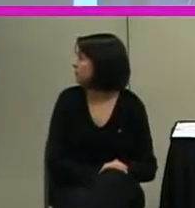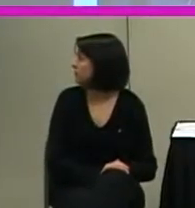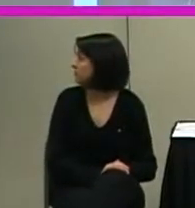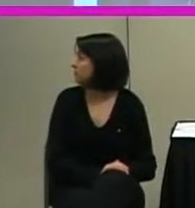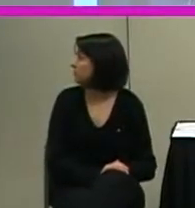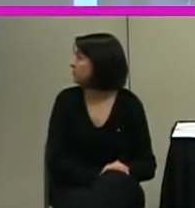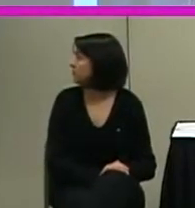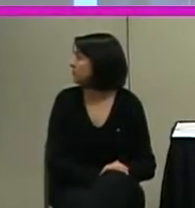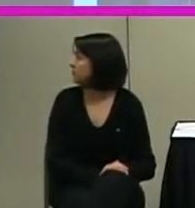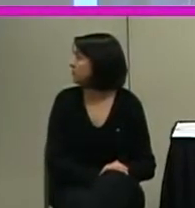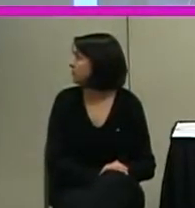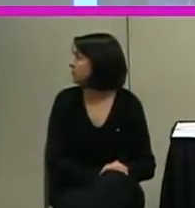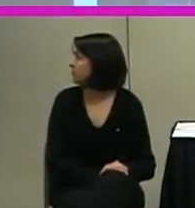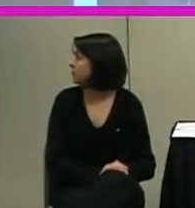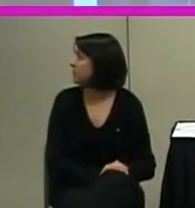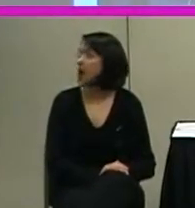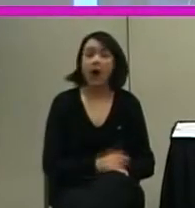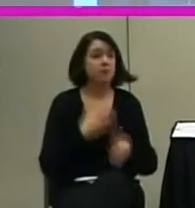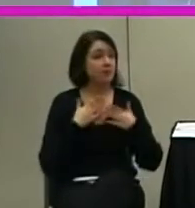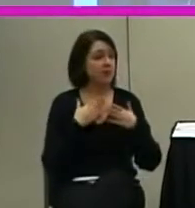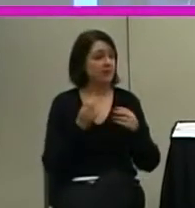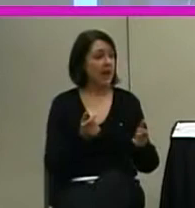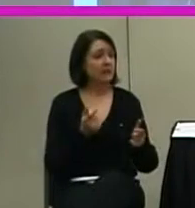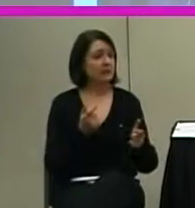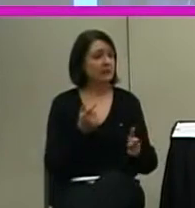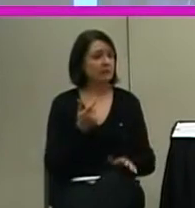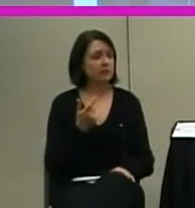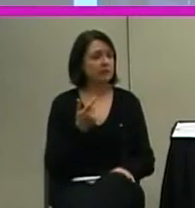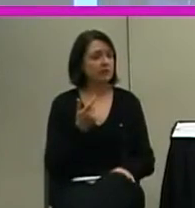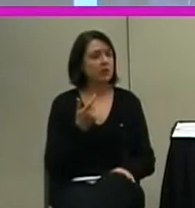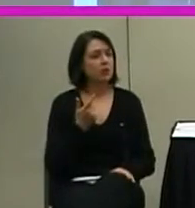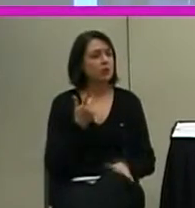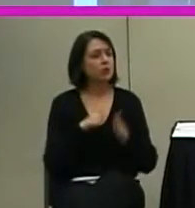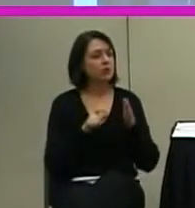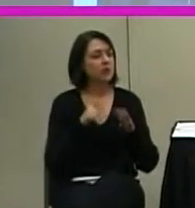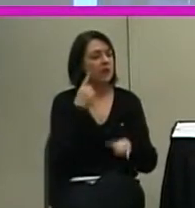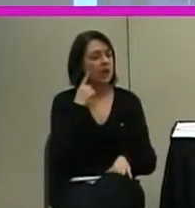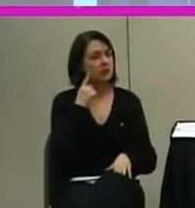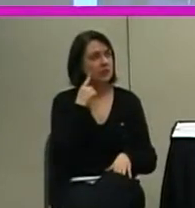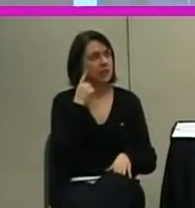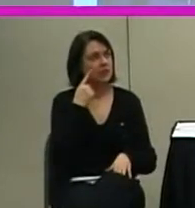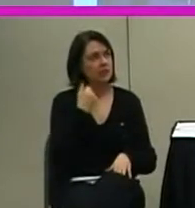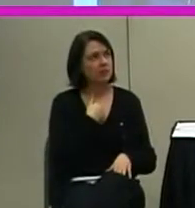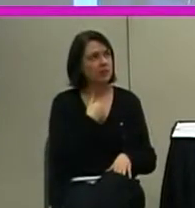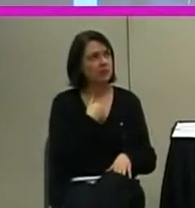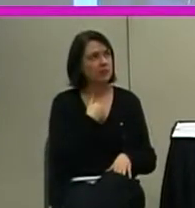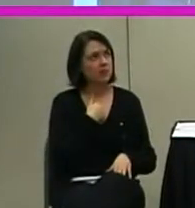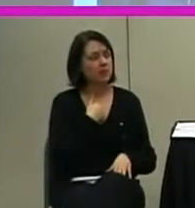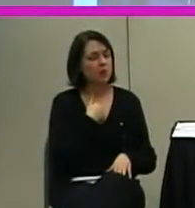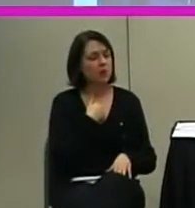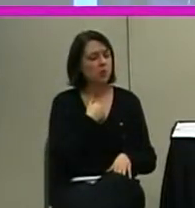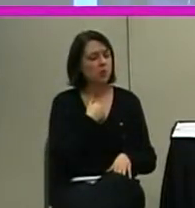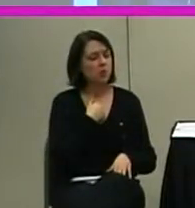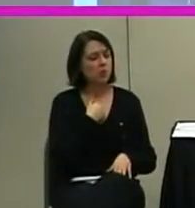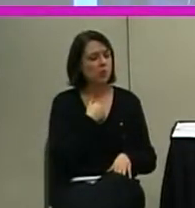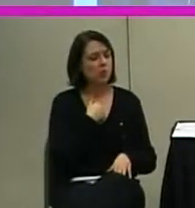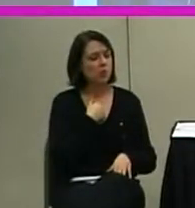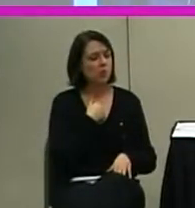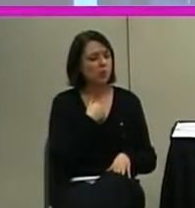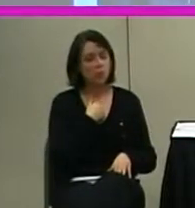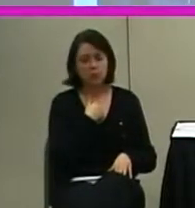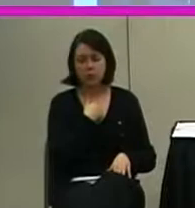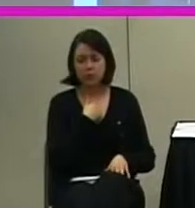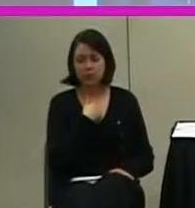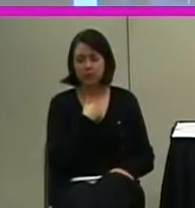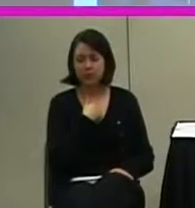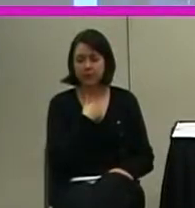I breathe it fast, too. Yeah. I should be thinking, you know what I should be doing? I should be thinking to myself, uh-oh, I feel tight, I'm breathing hard, I'm starting to feel